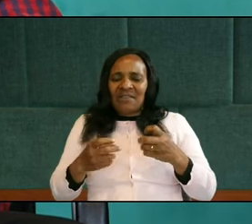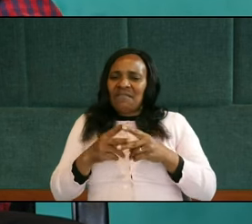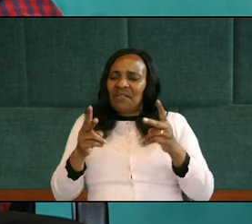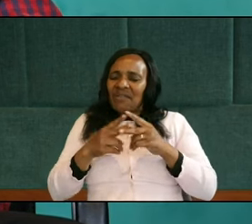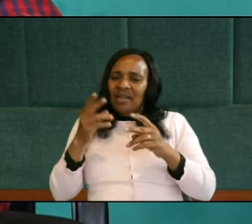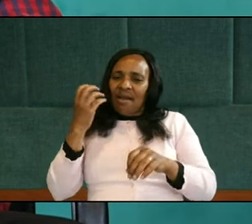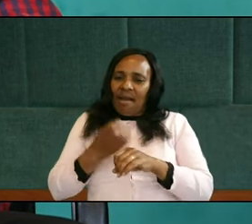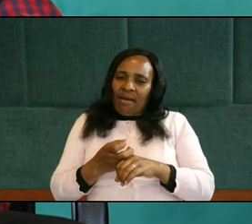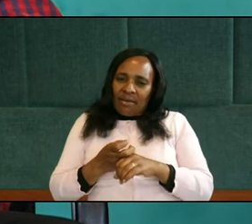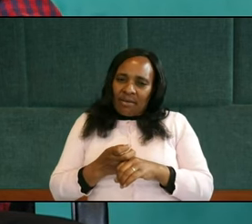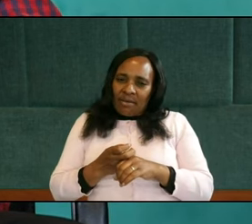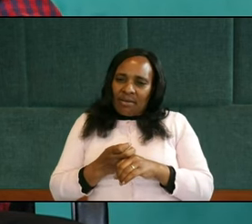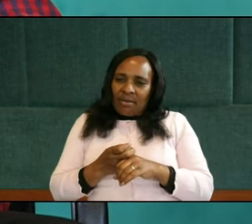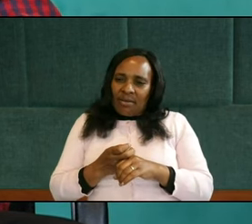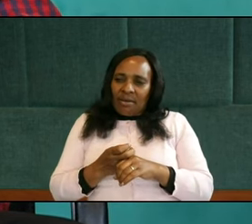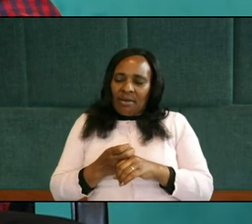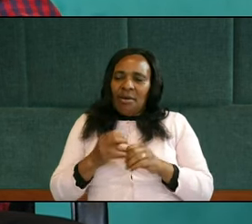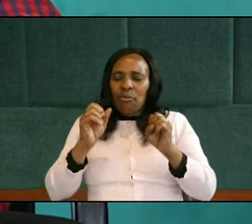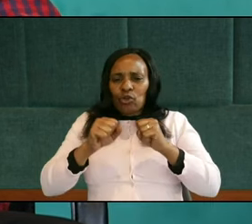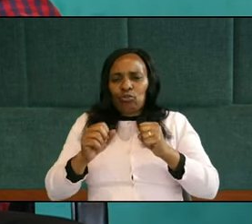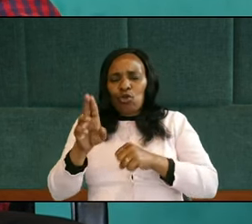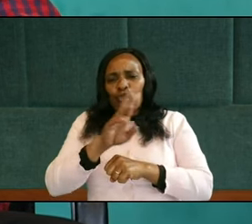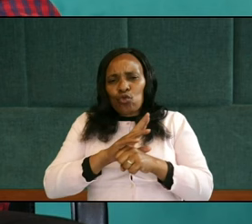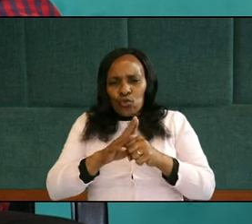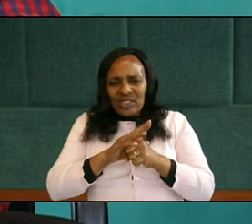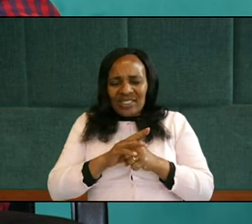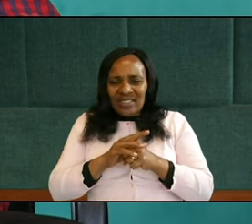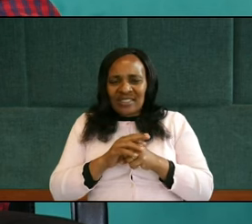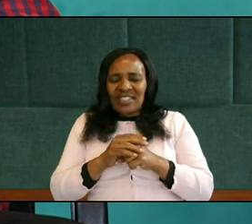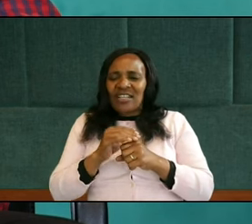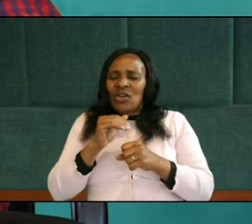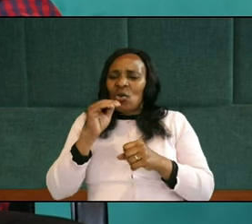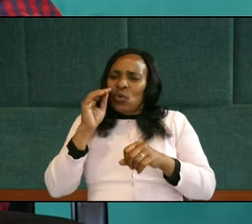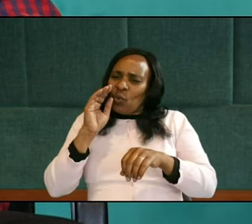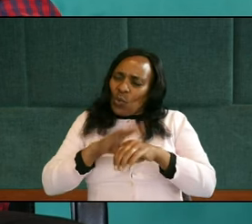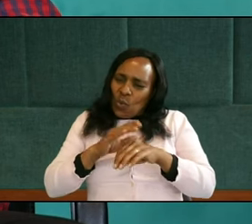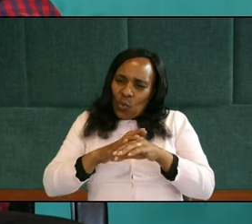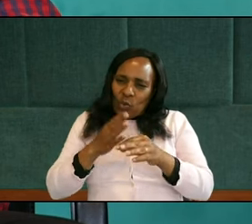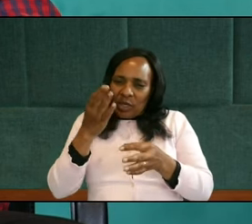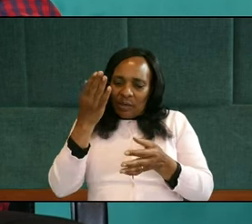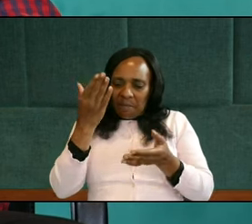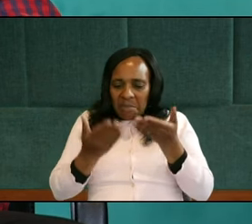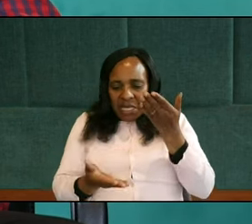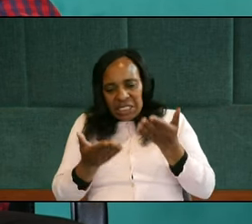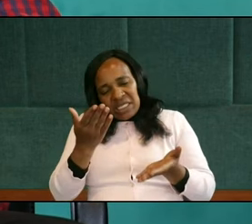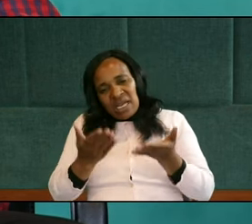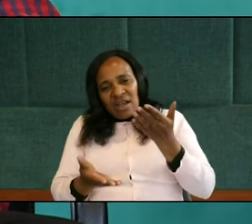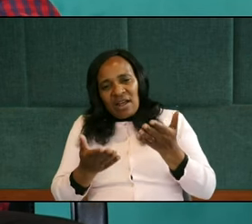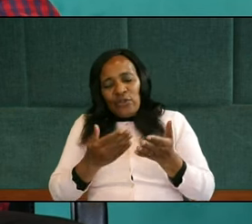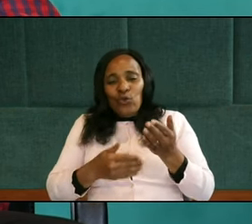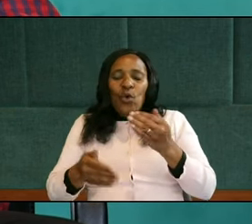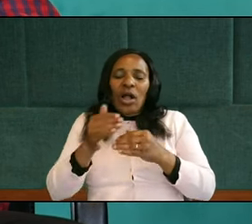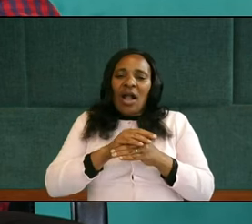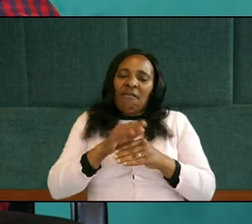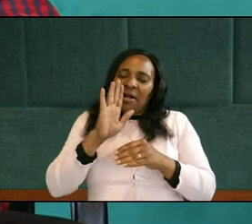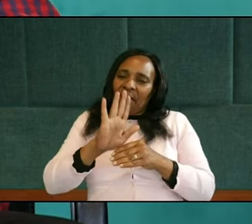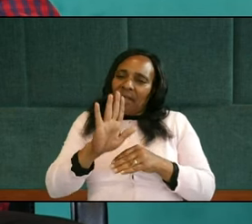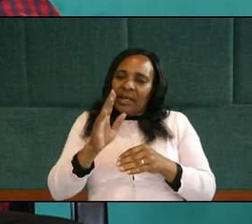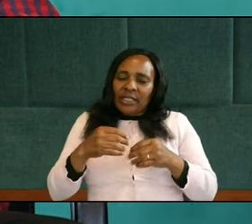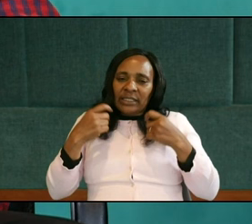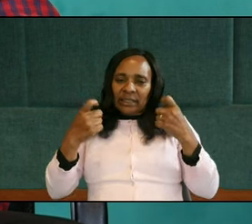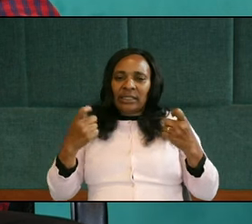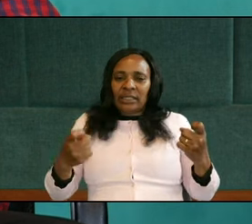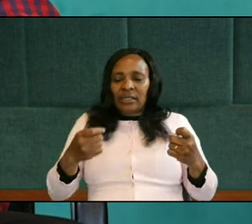difficult. Or he would have used unjust measures to cover up his sin,